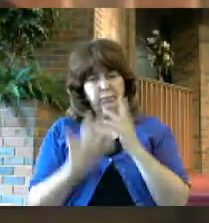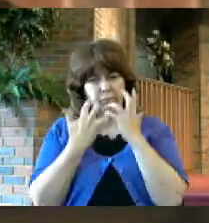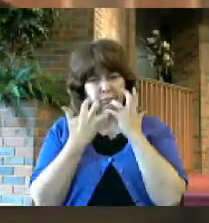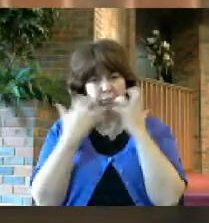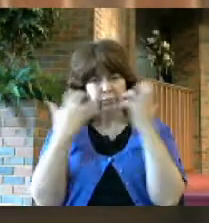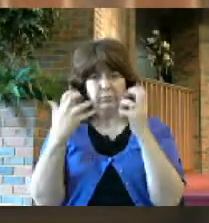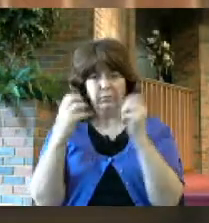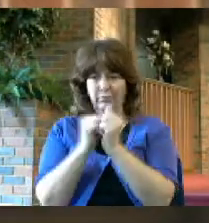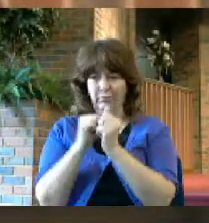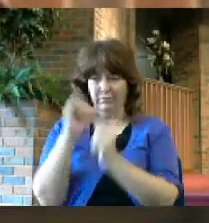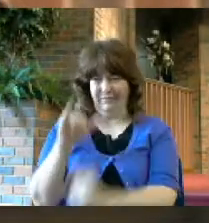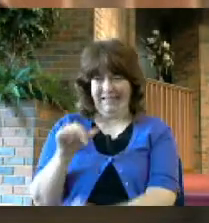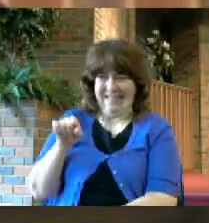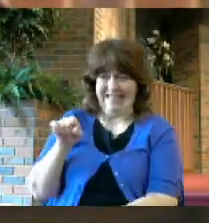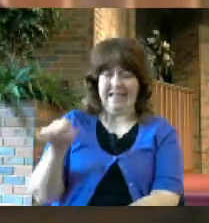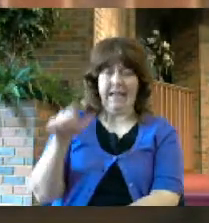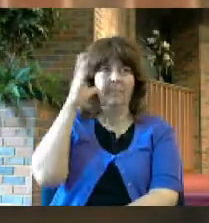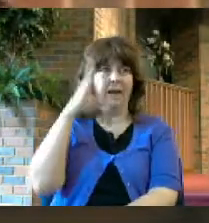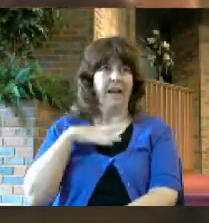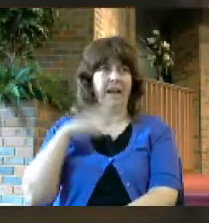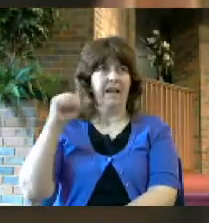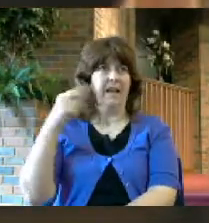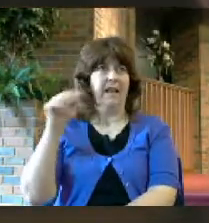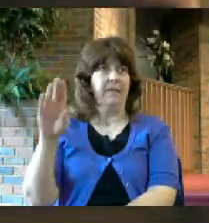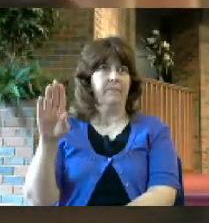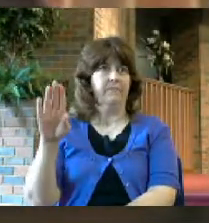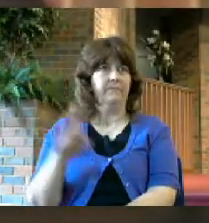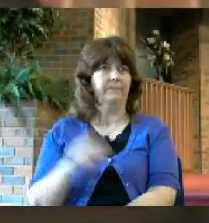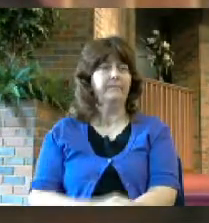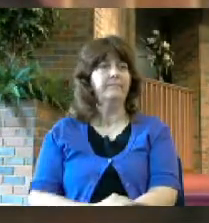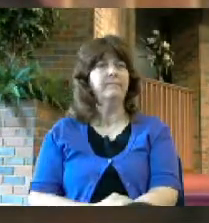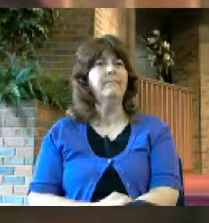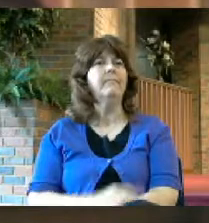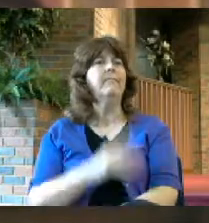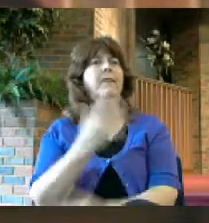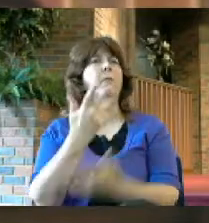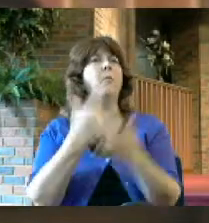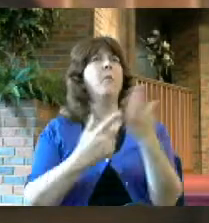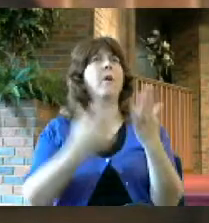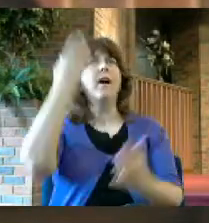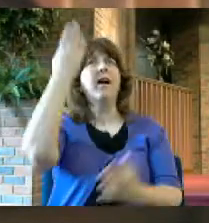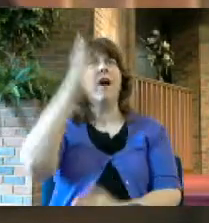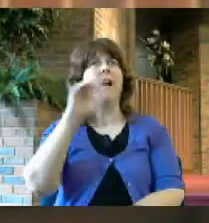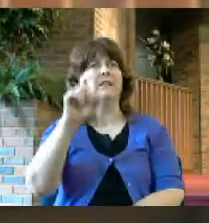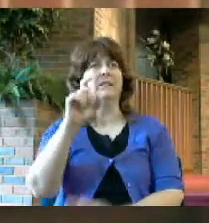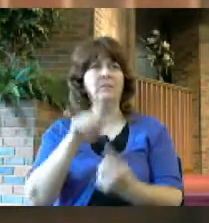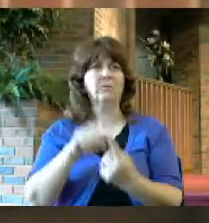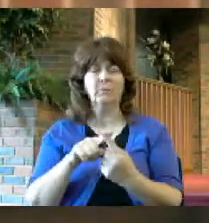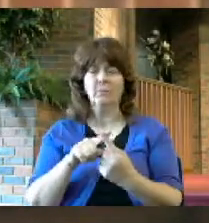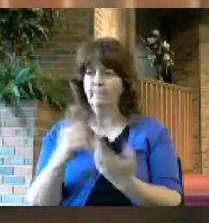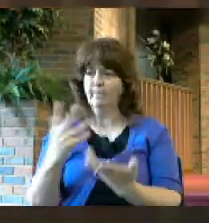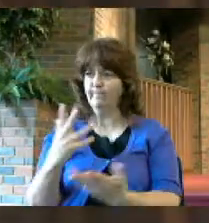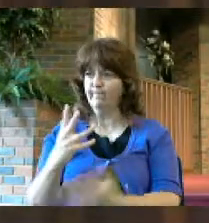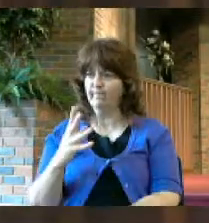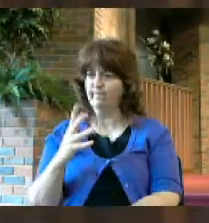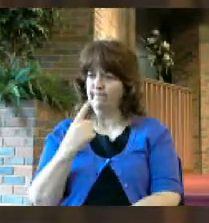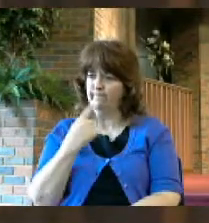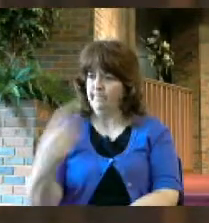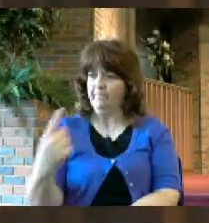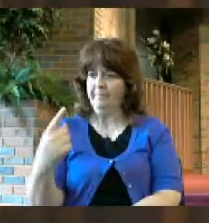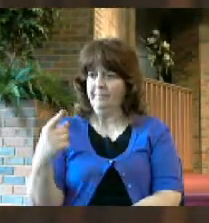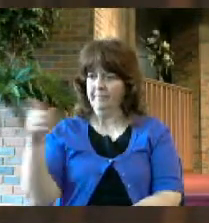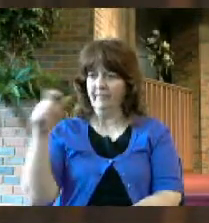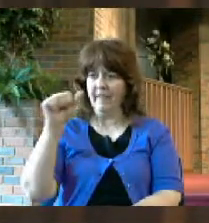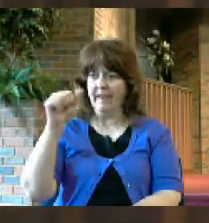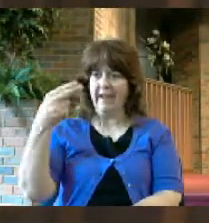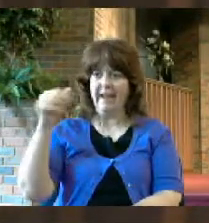There's a discussion that occurs. What would you expect God to say to this man? What should someone who is going to speak the word of God say to